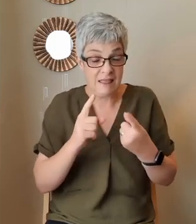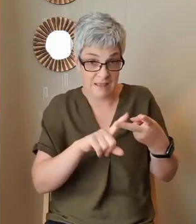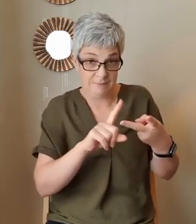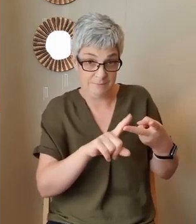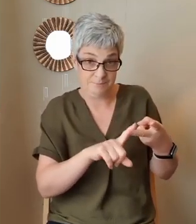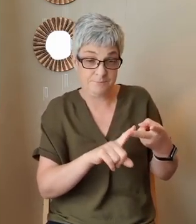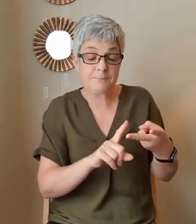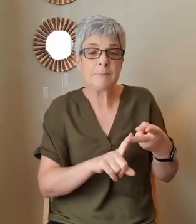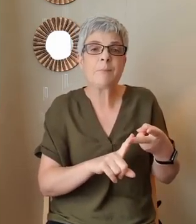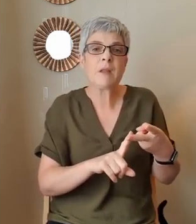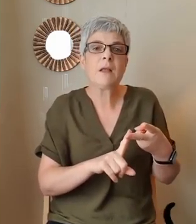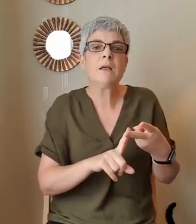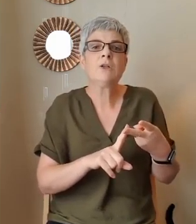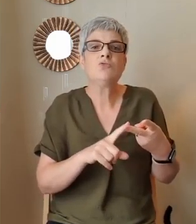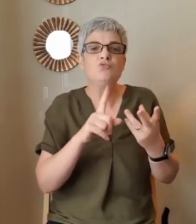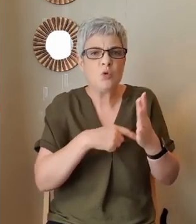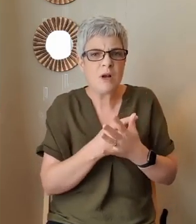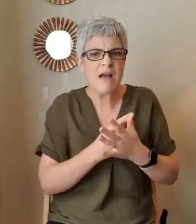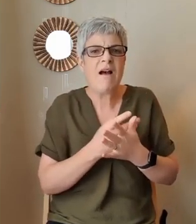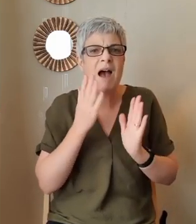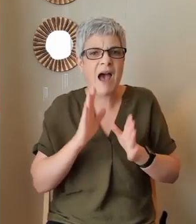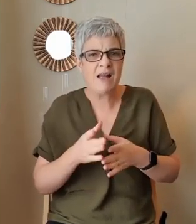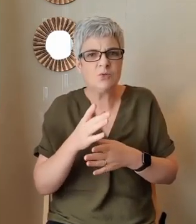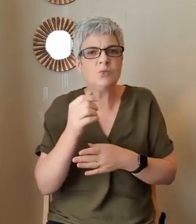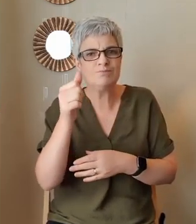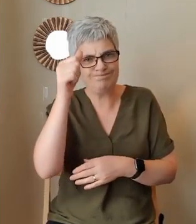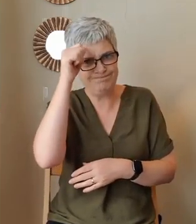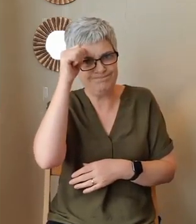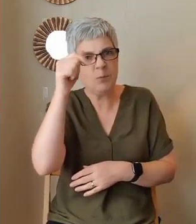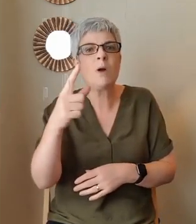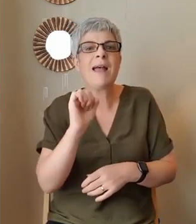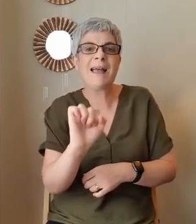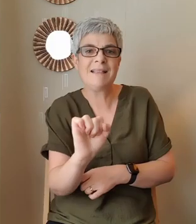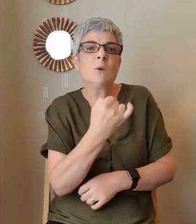his weakness and being able to sort that out.